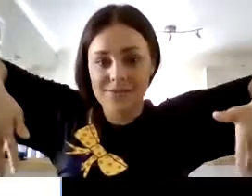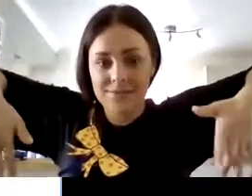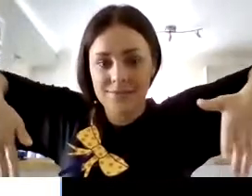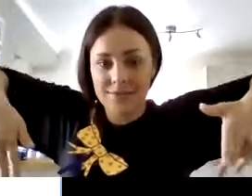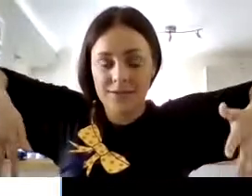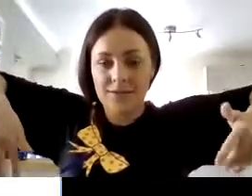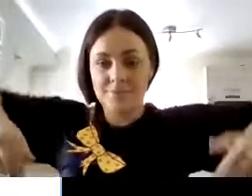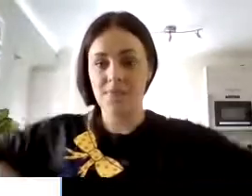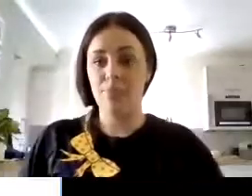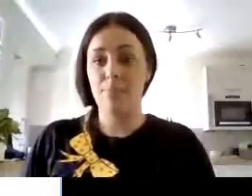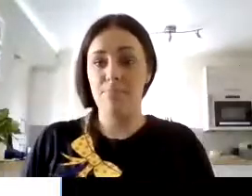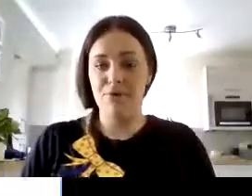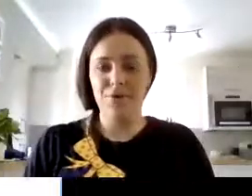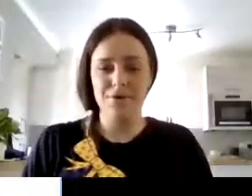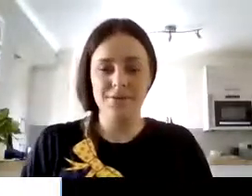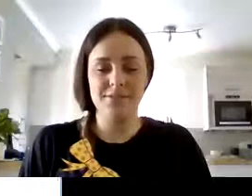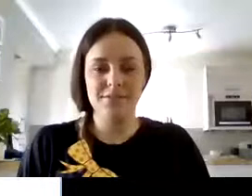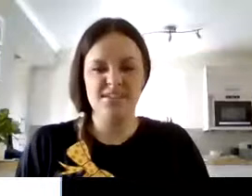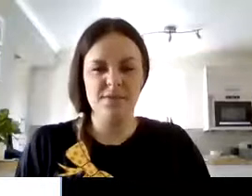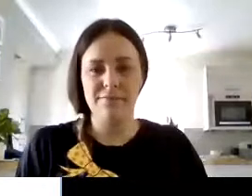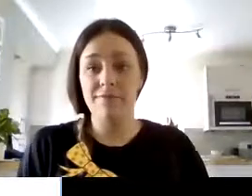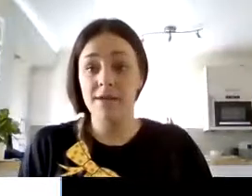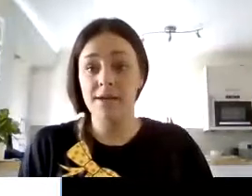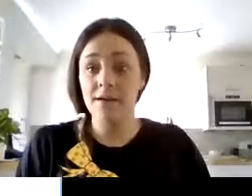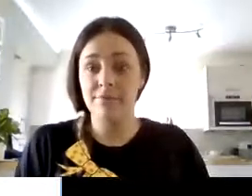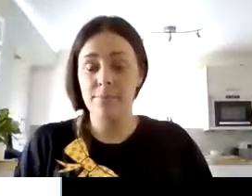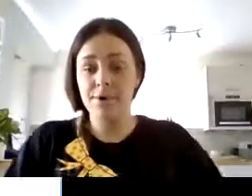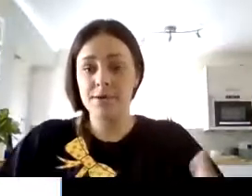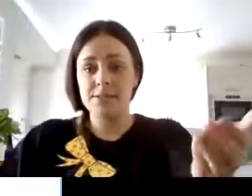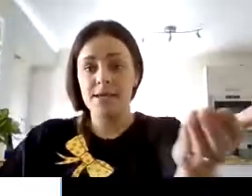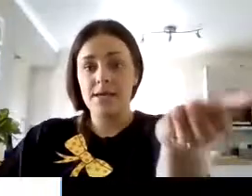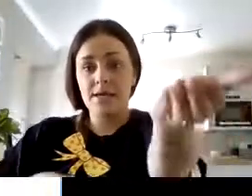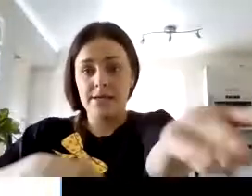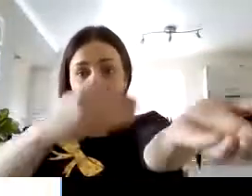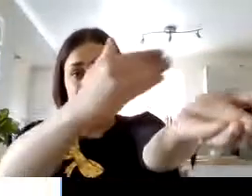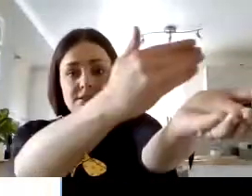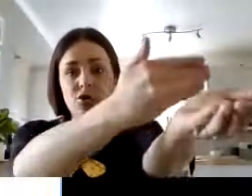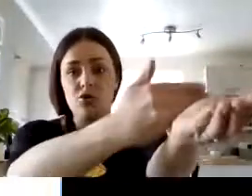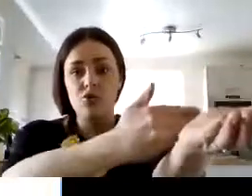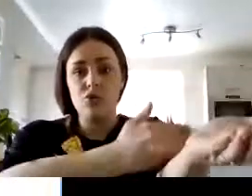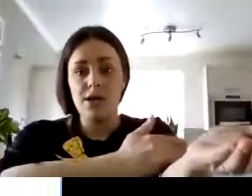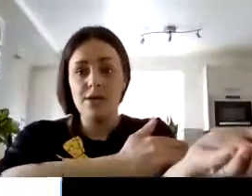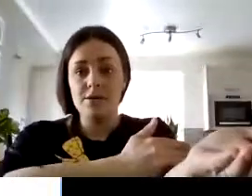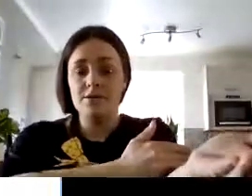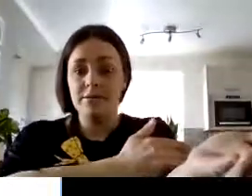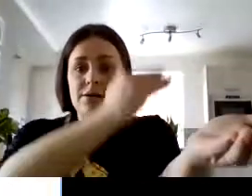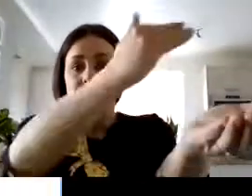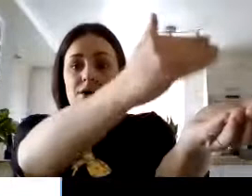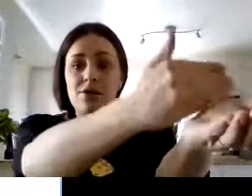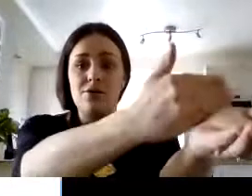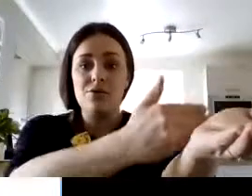done. And the bird is a bit of a funny color for a bird. He is green.